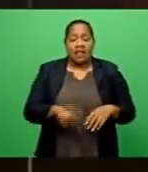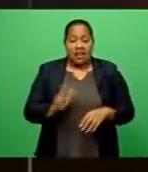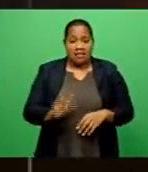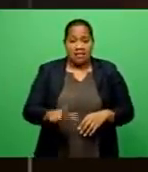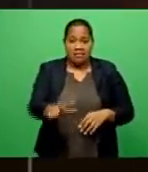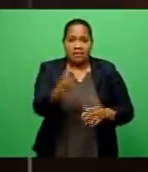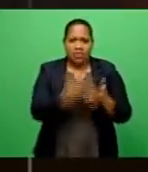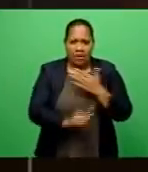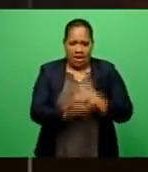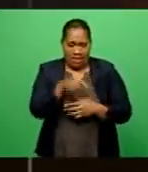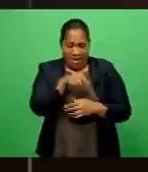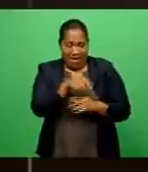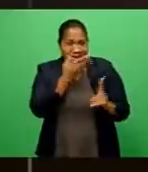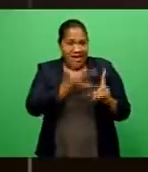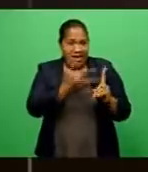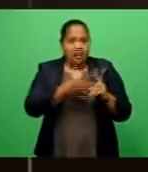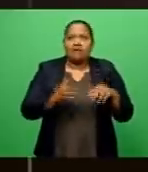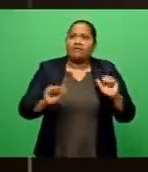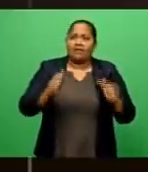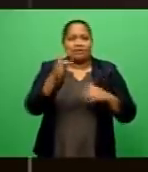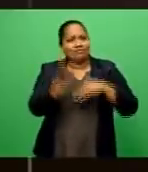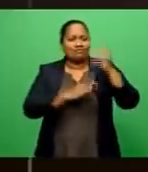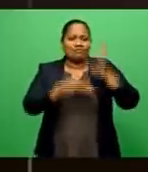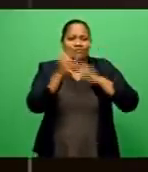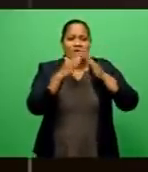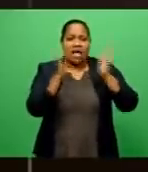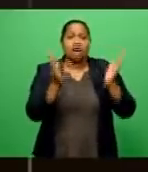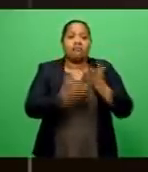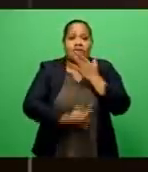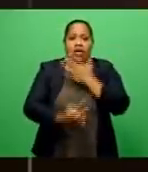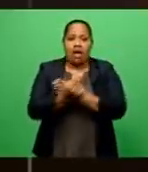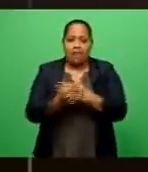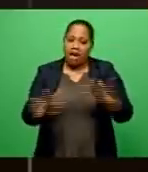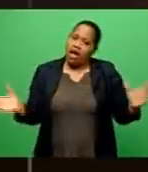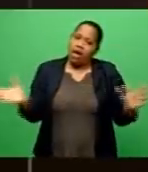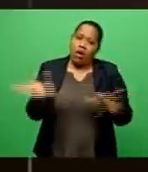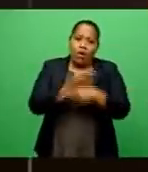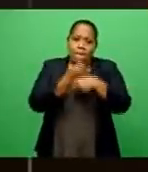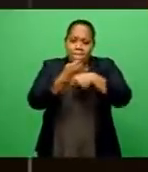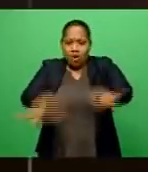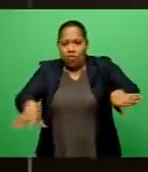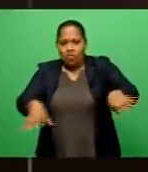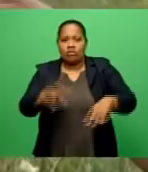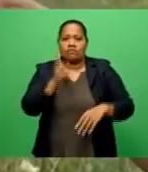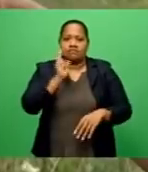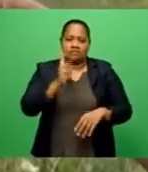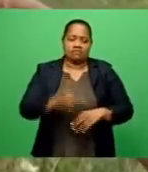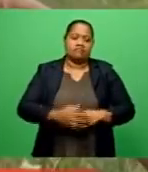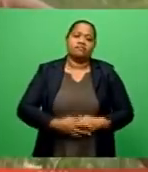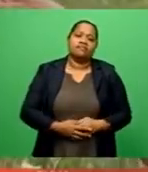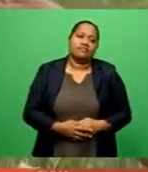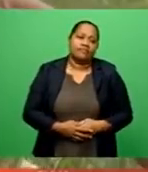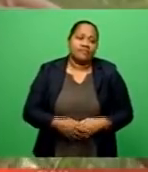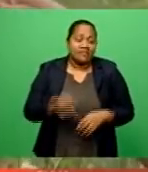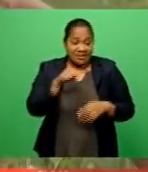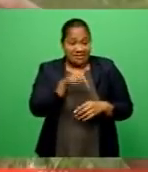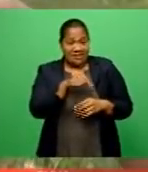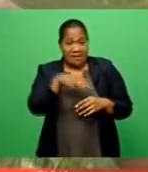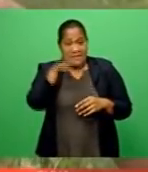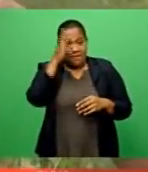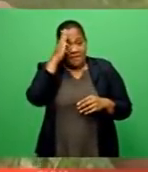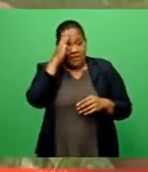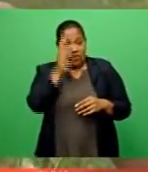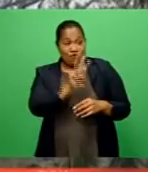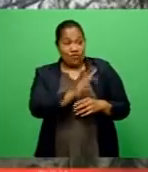finished rebuilding her home to have it damaged by strong winds. Kritika Kumar with the story. This mother of 2 is counting